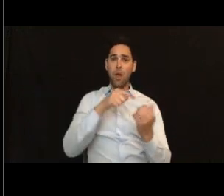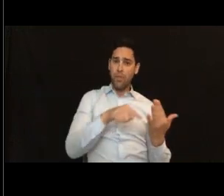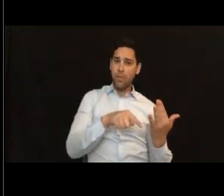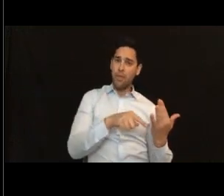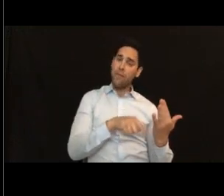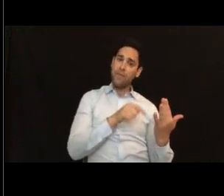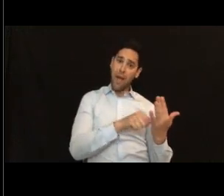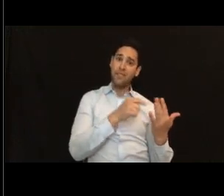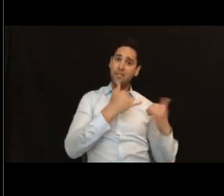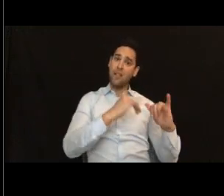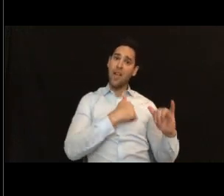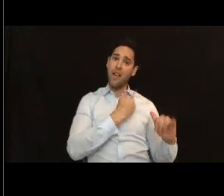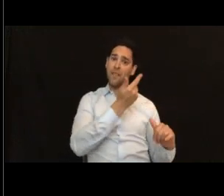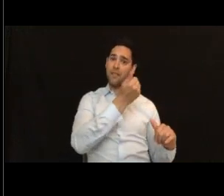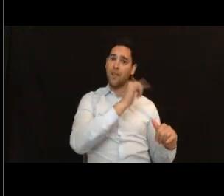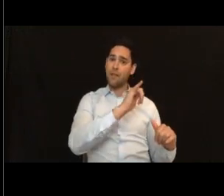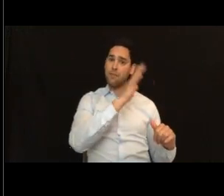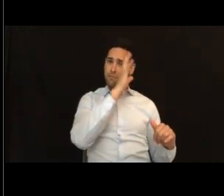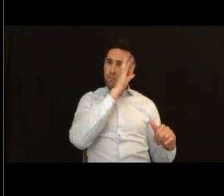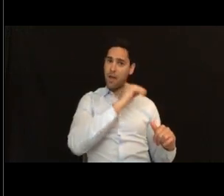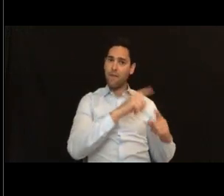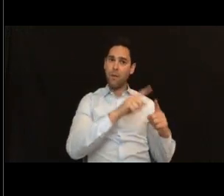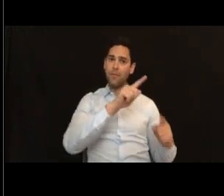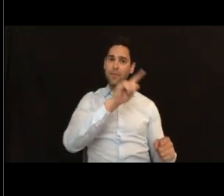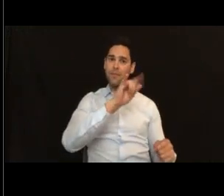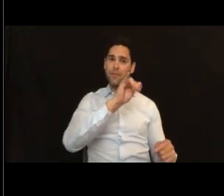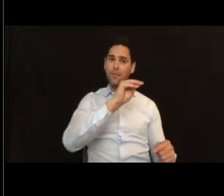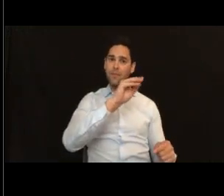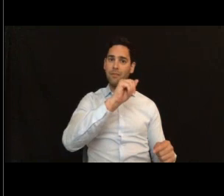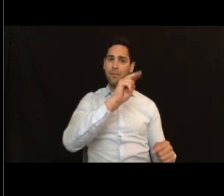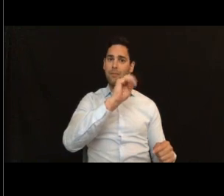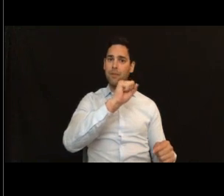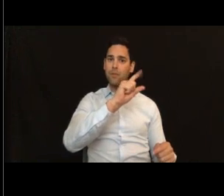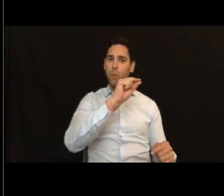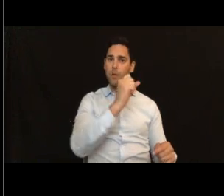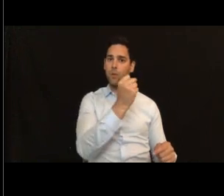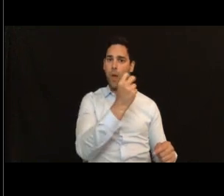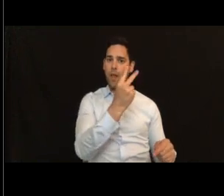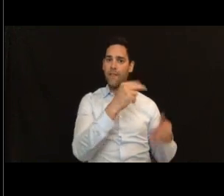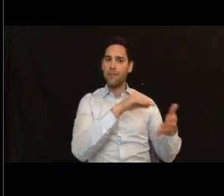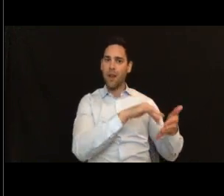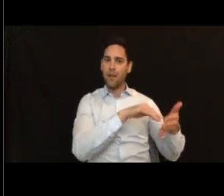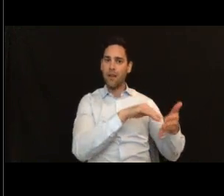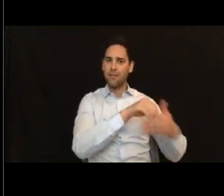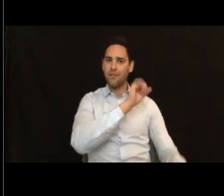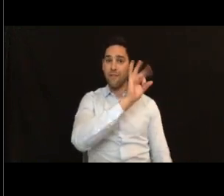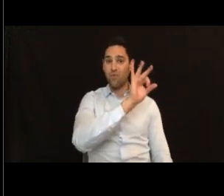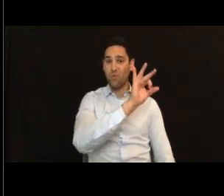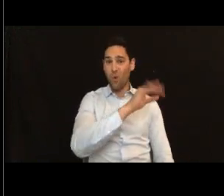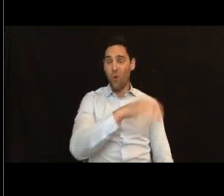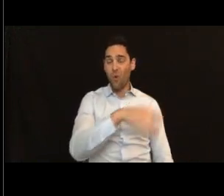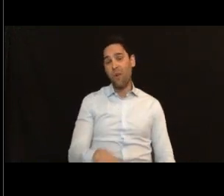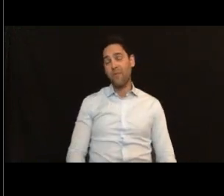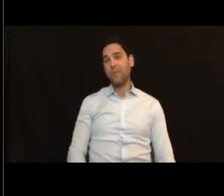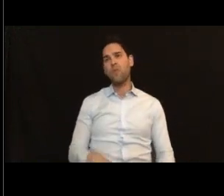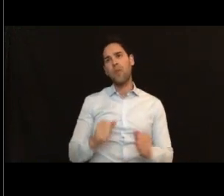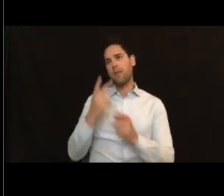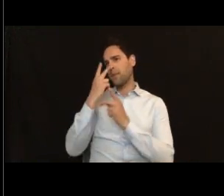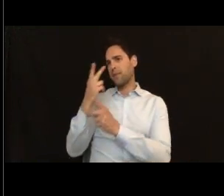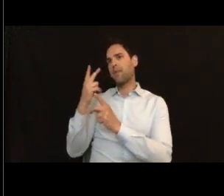Zimmins 2012 study in San Francisco. So you can see that the Soma queens are really using this phonetic resource